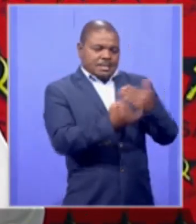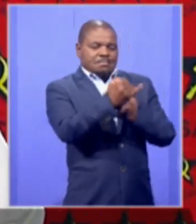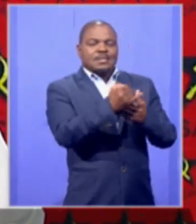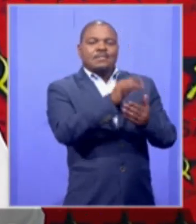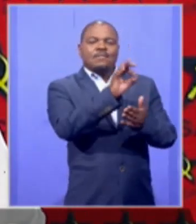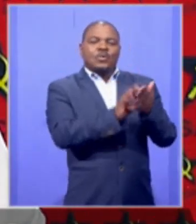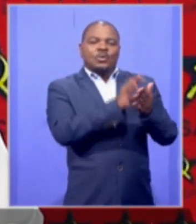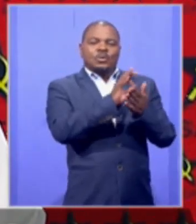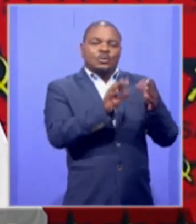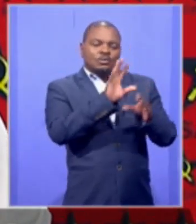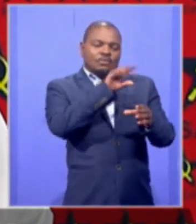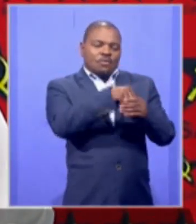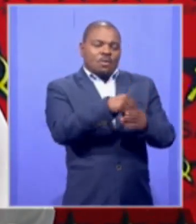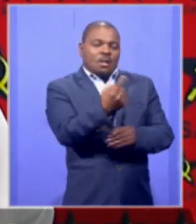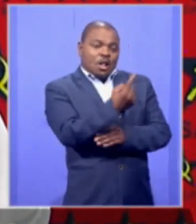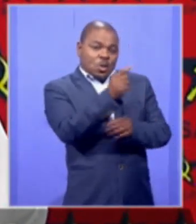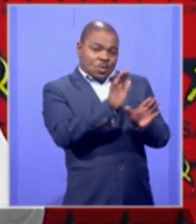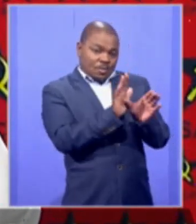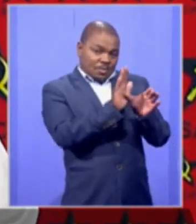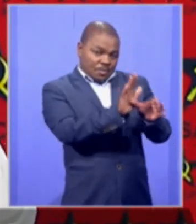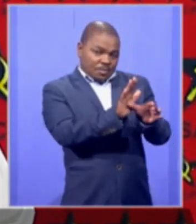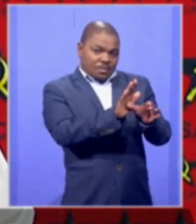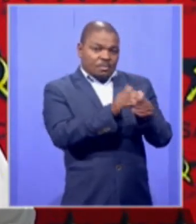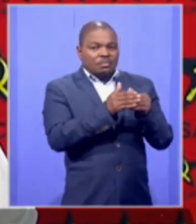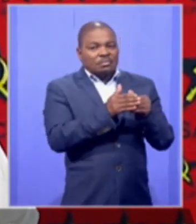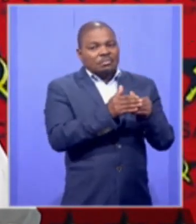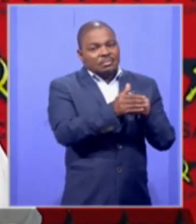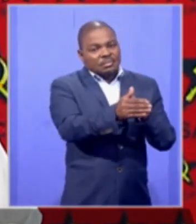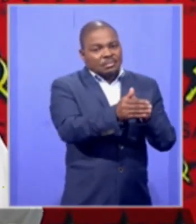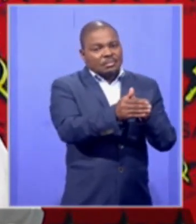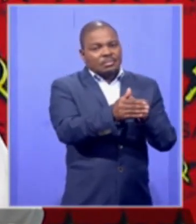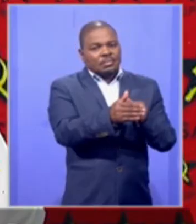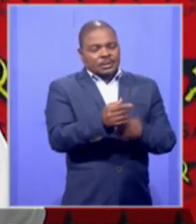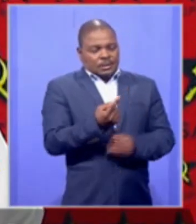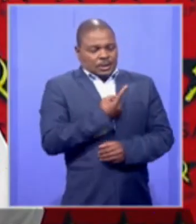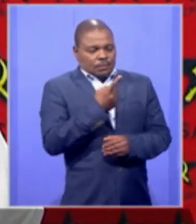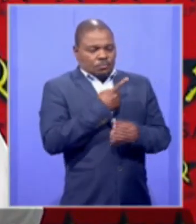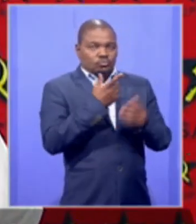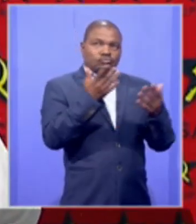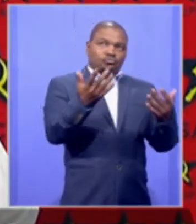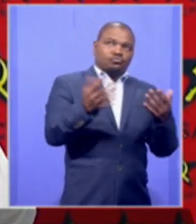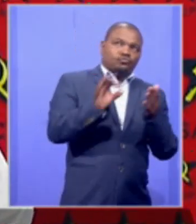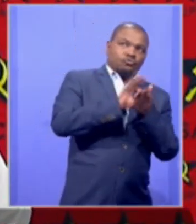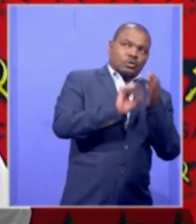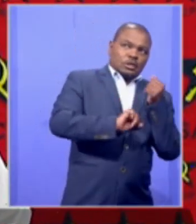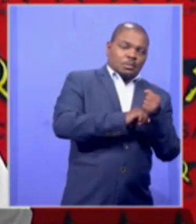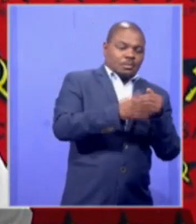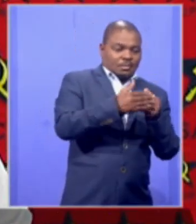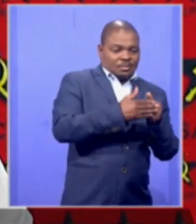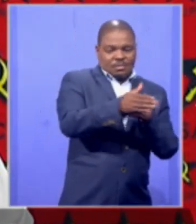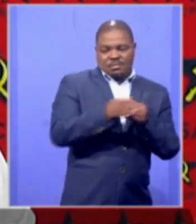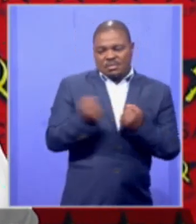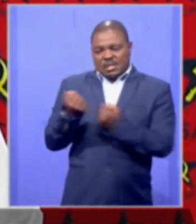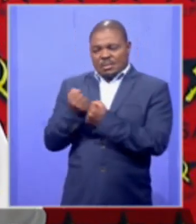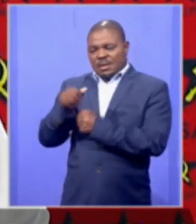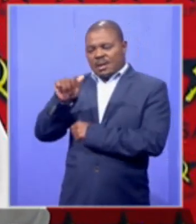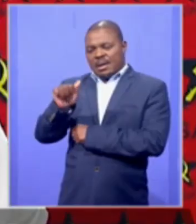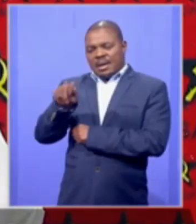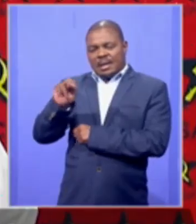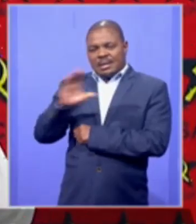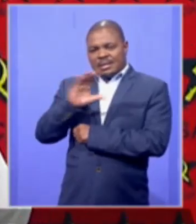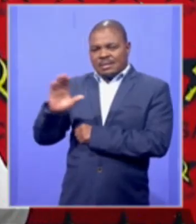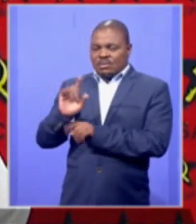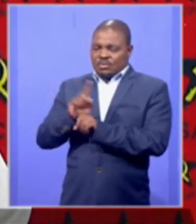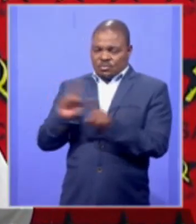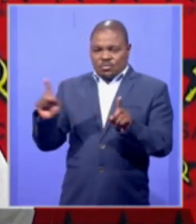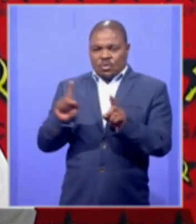go contesta di elections kgotsa go ya go campaignela ka mokgatlo ka di